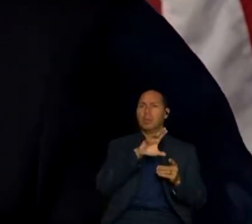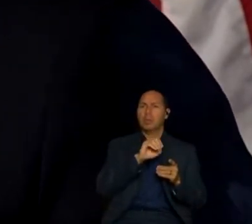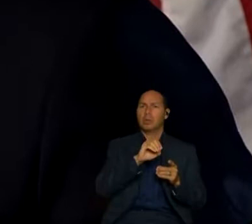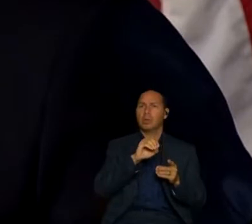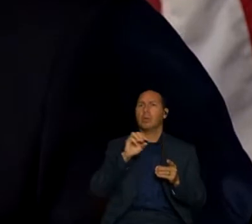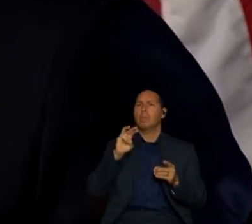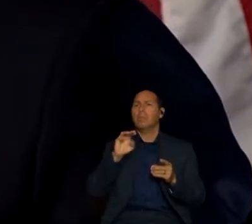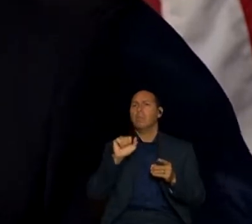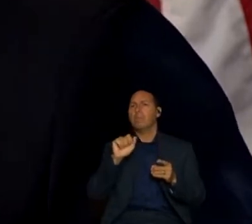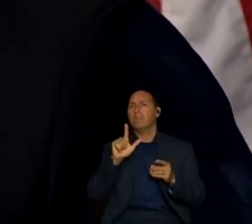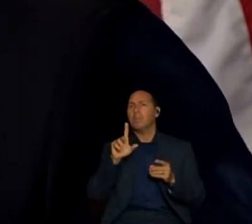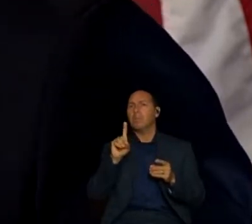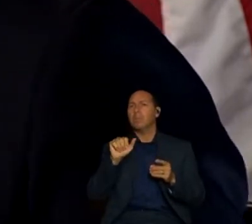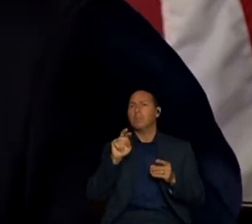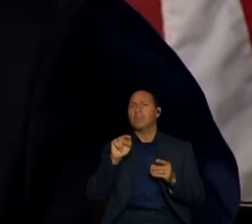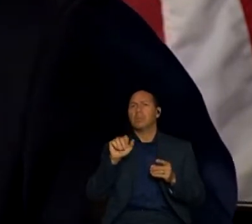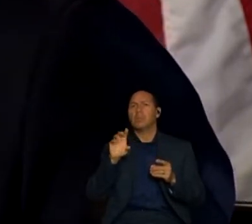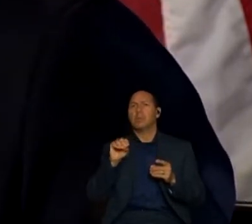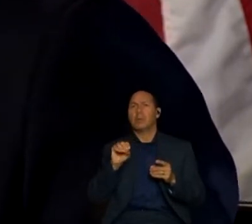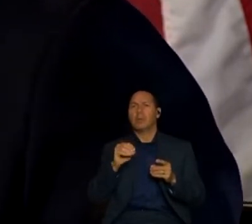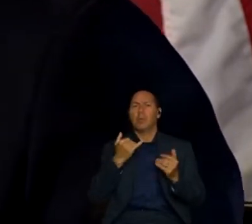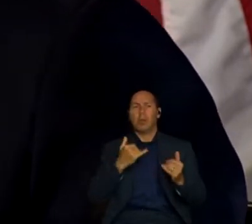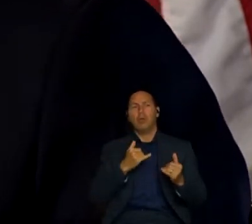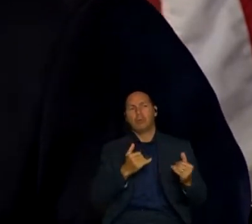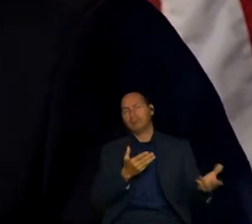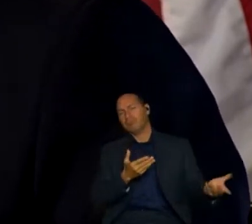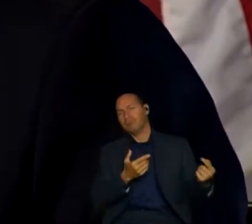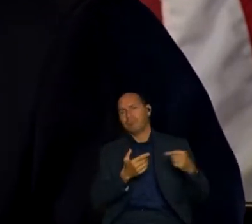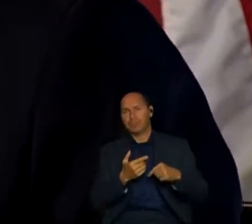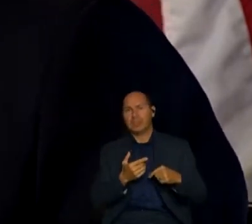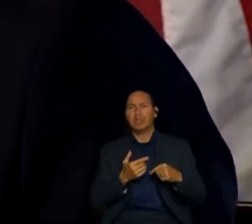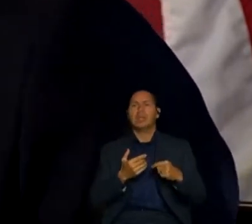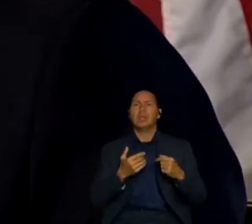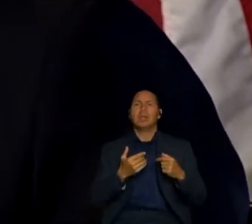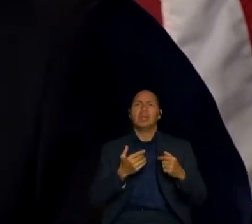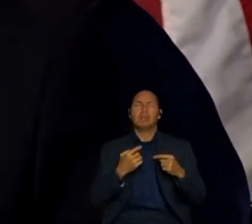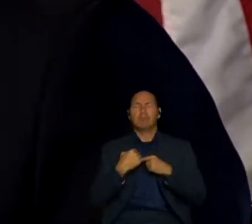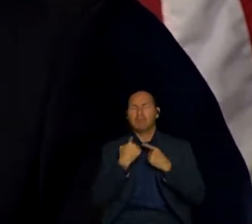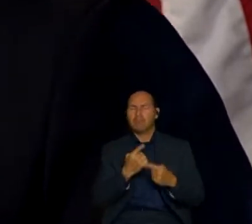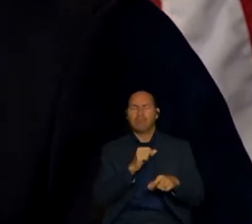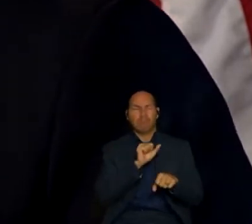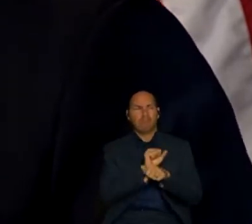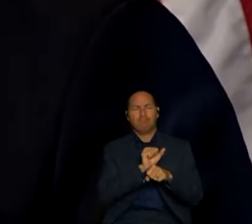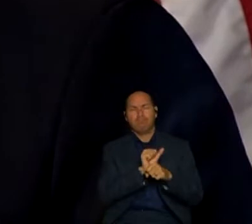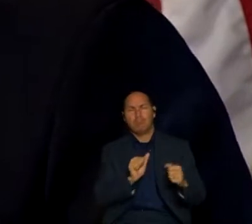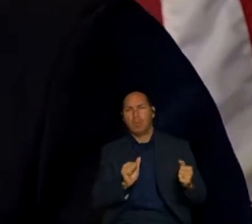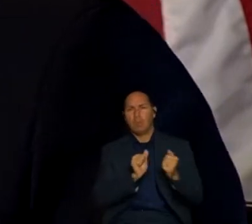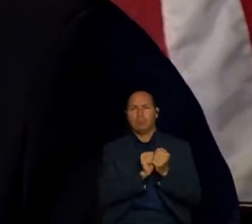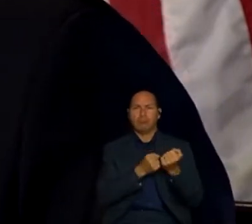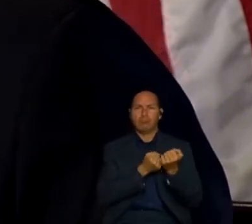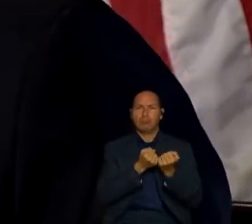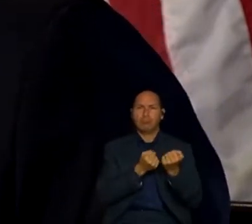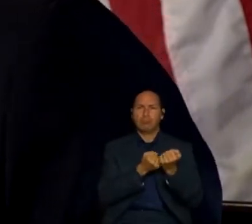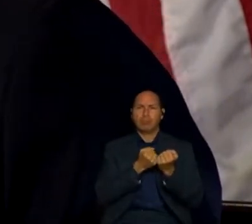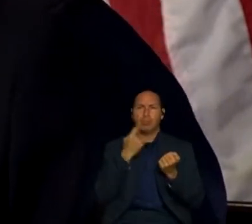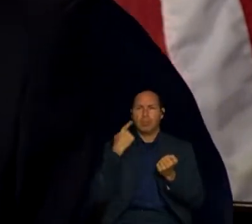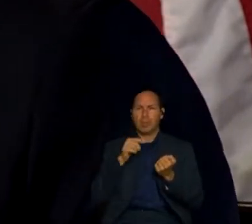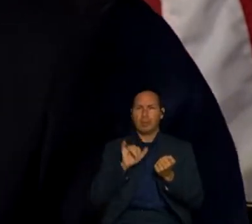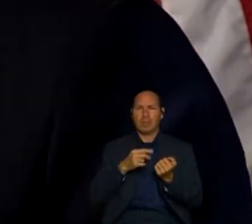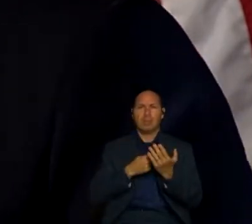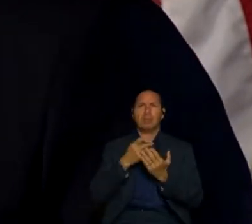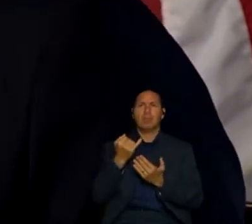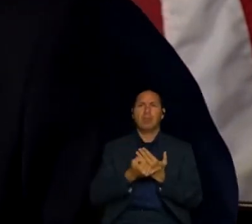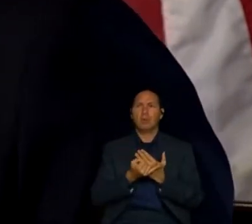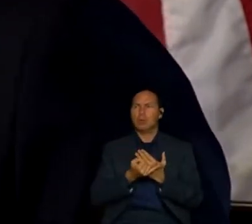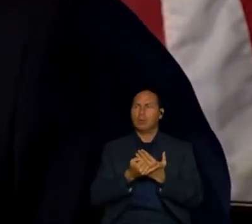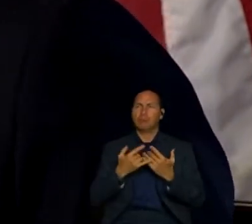us today and for all of the work that you're doing on this really, really exciting and transformative project,